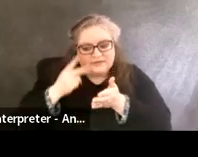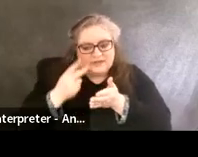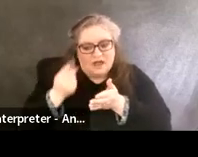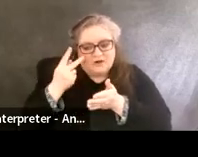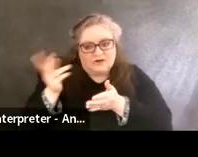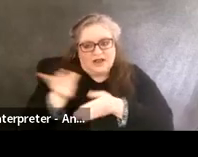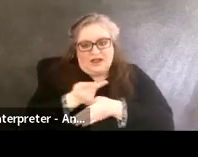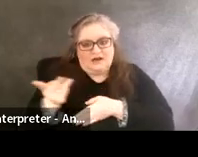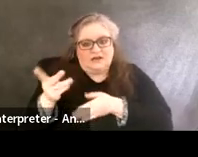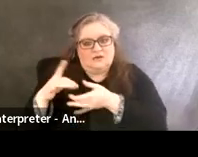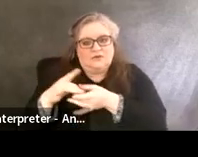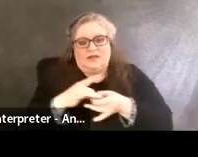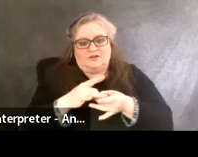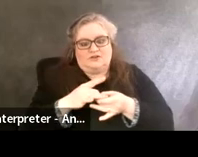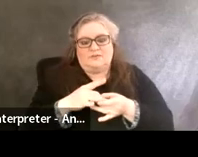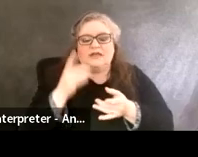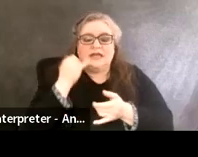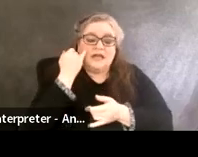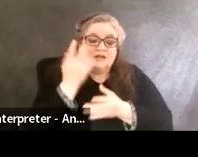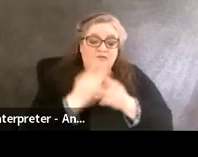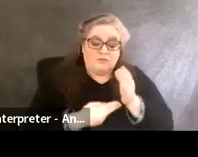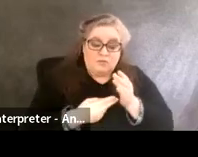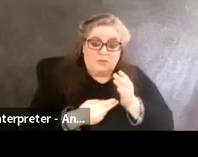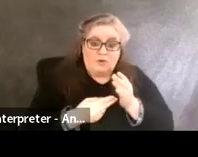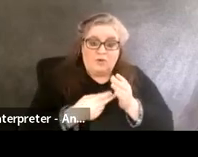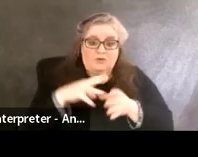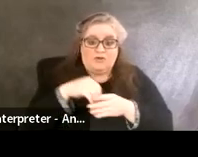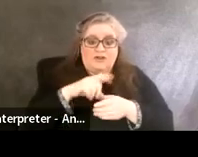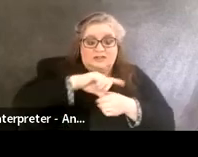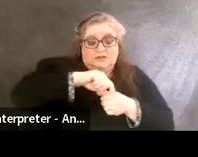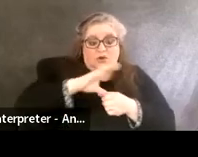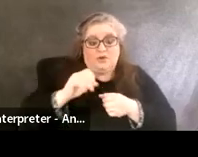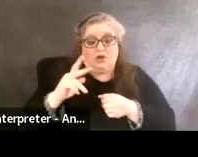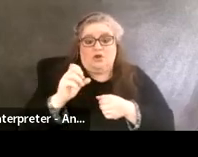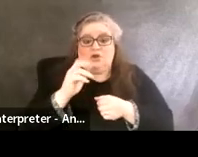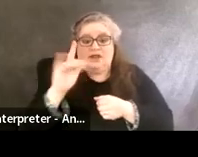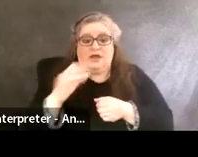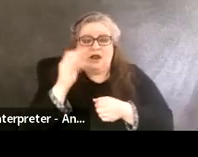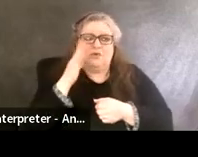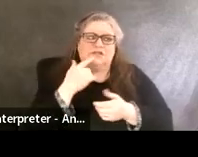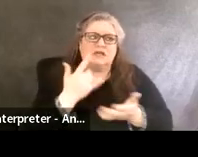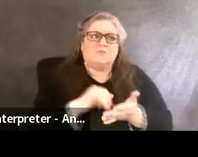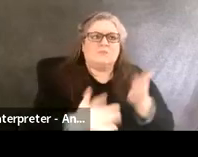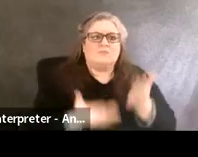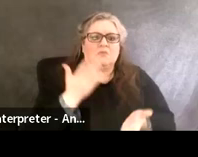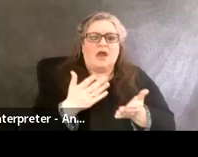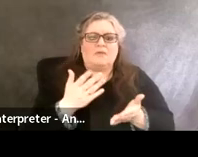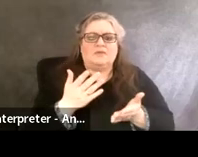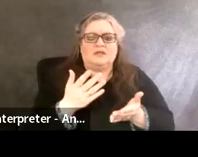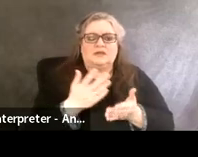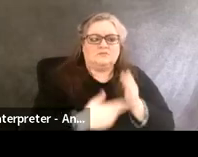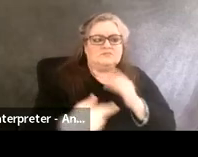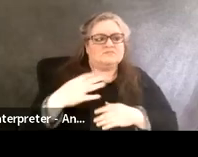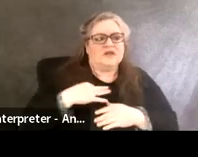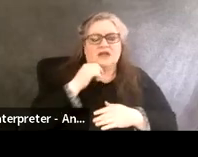relationship is. If both organizations are in suburban Cook County, I would say that probably they're eligible and there wouldn't